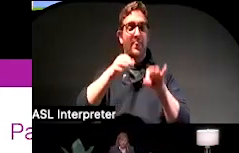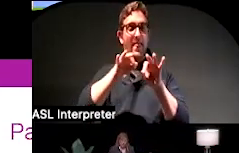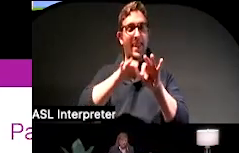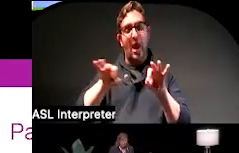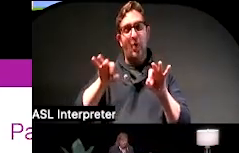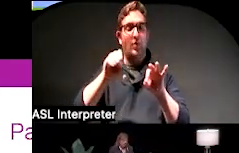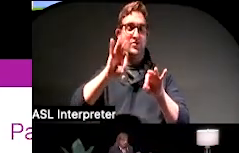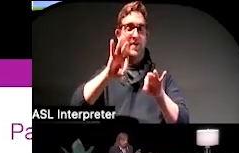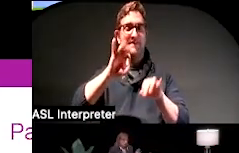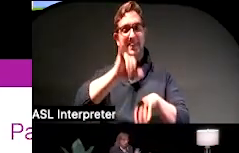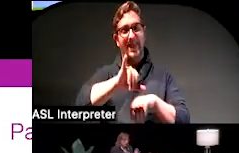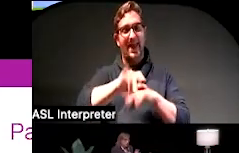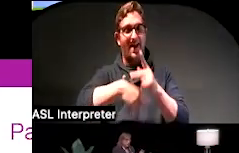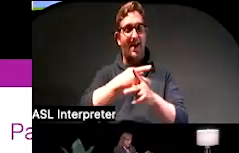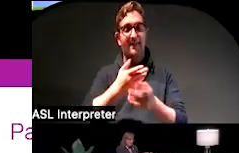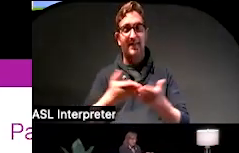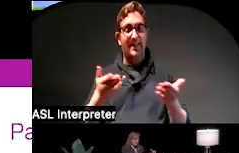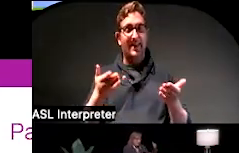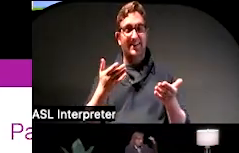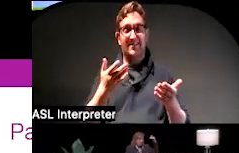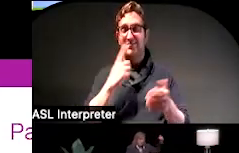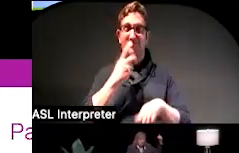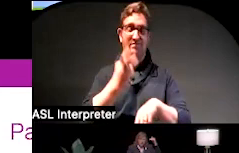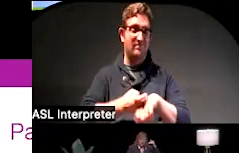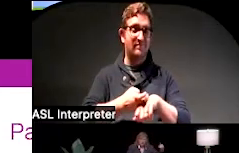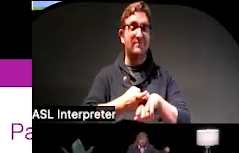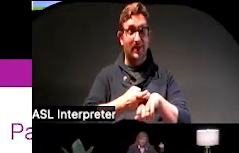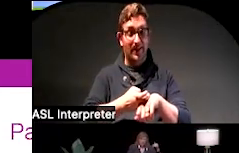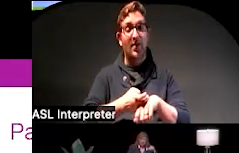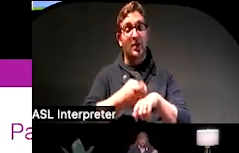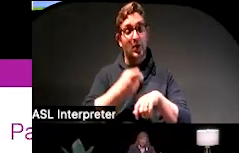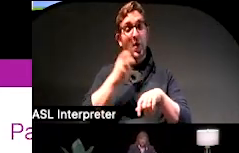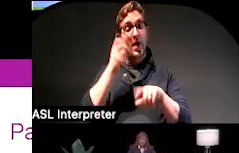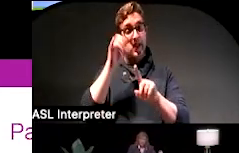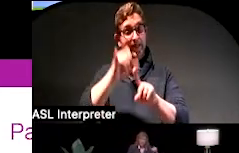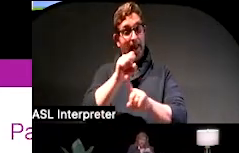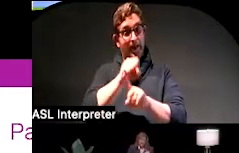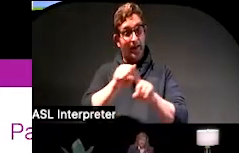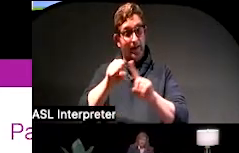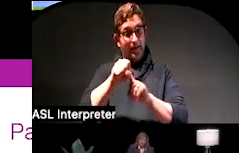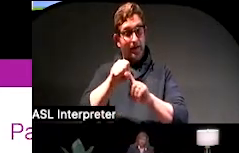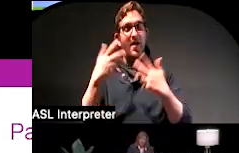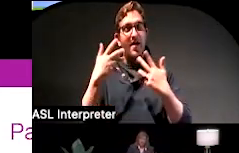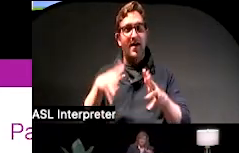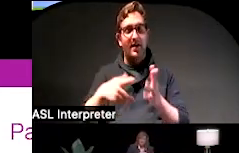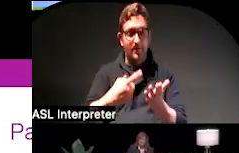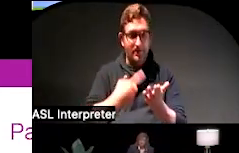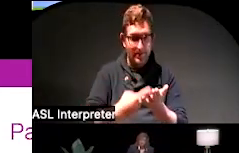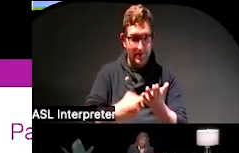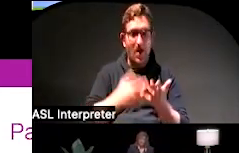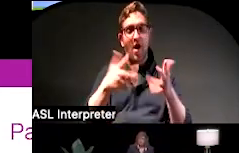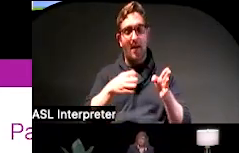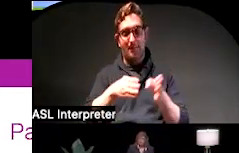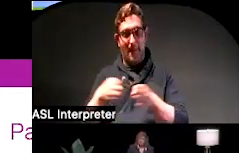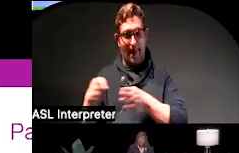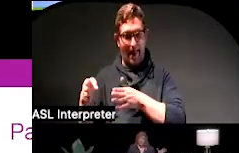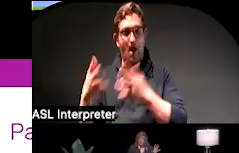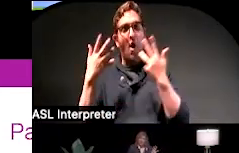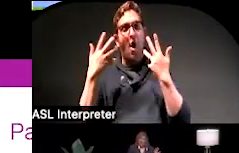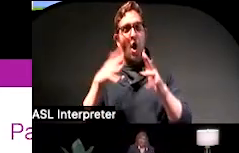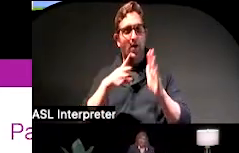all. So in this instance, it's been discussed, it's been planned, it's been